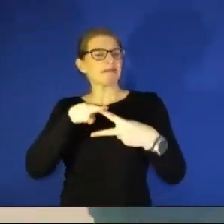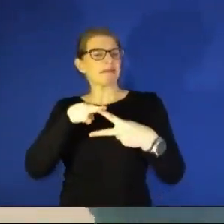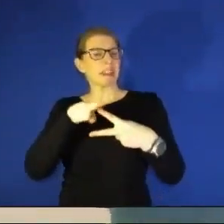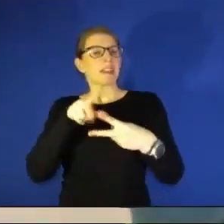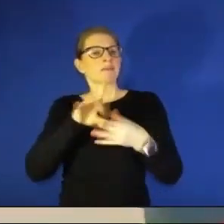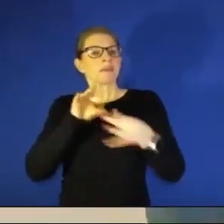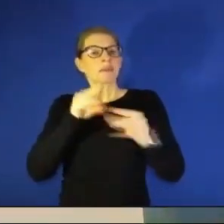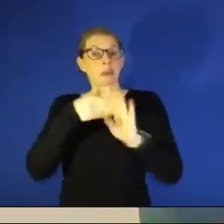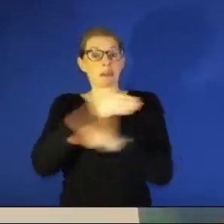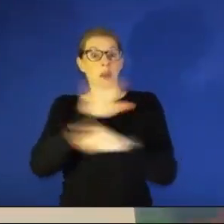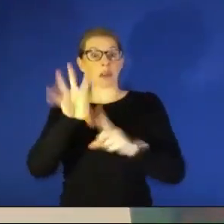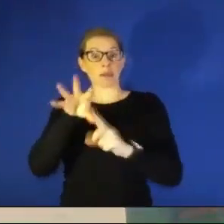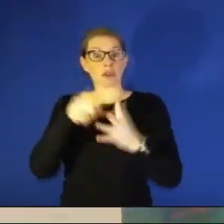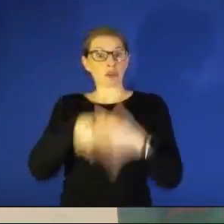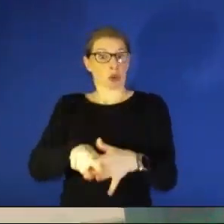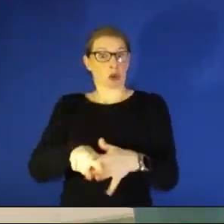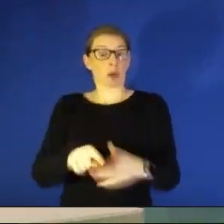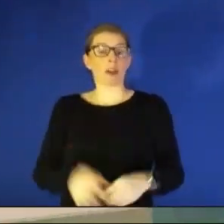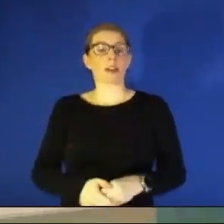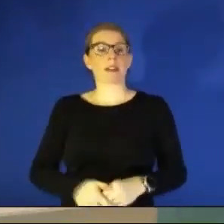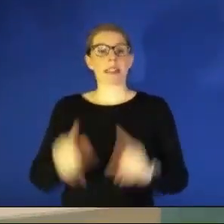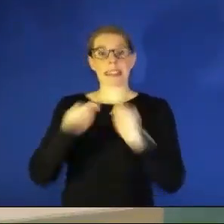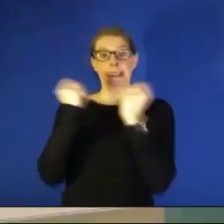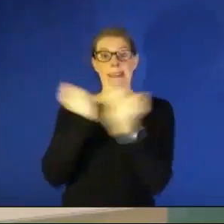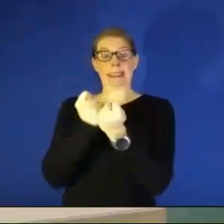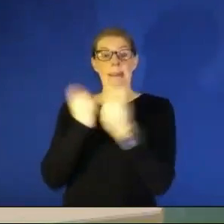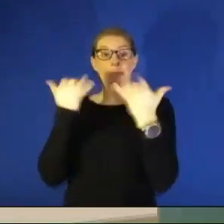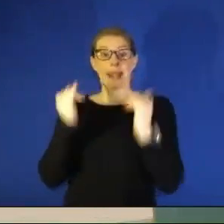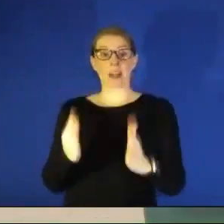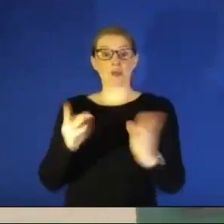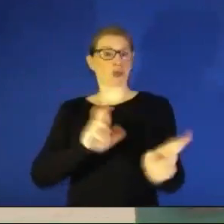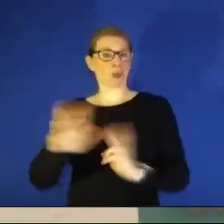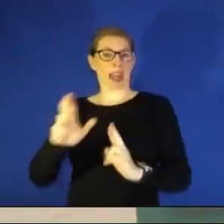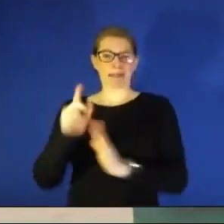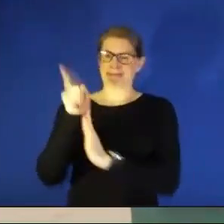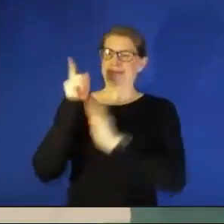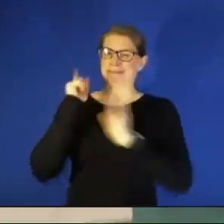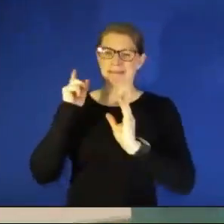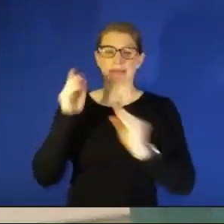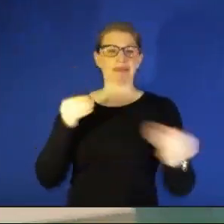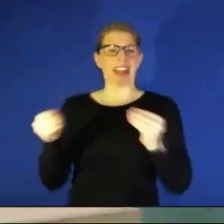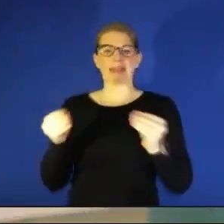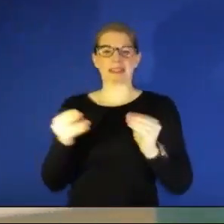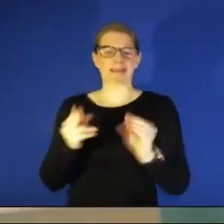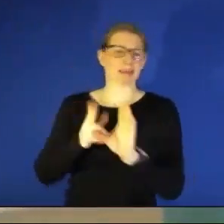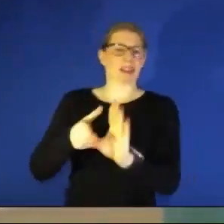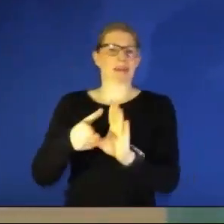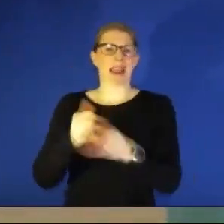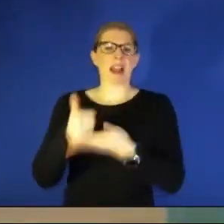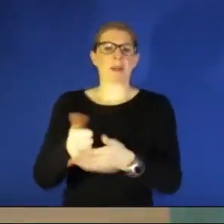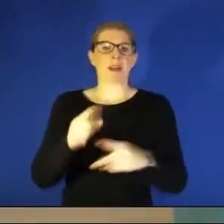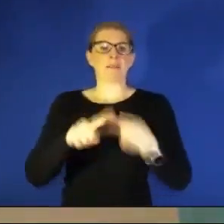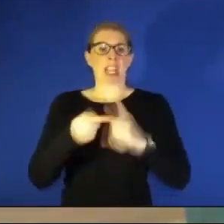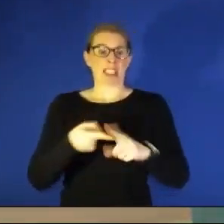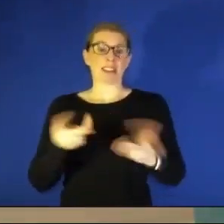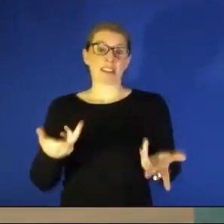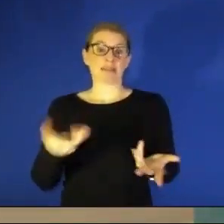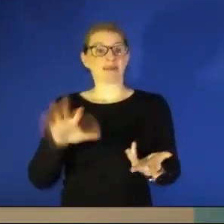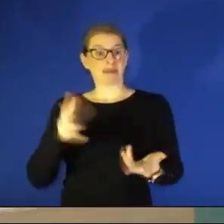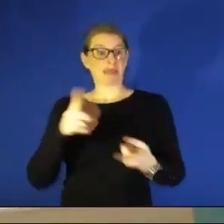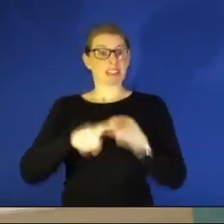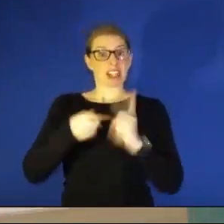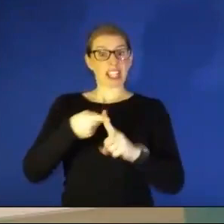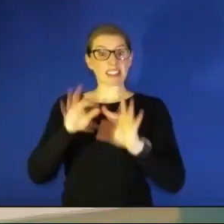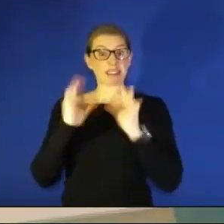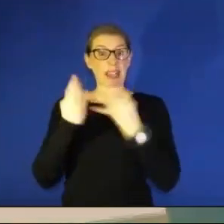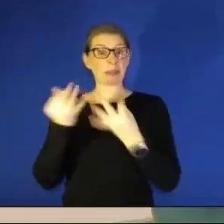that these team players have to be ready at a moment's notice to jump in and help their friends. I mean, these are kind of your friends and family as well